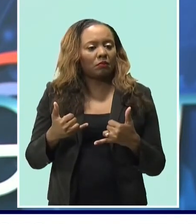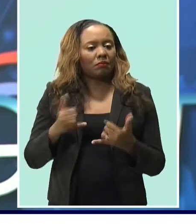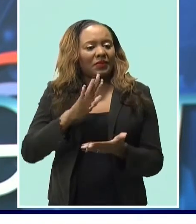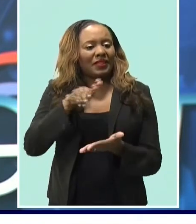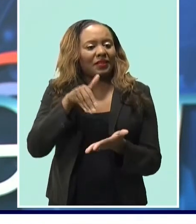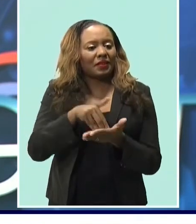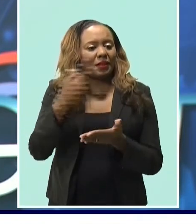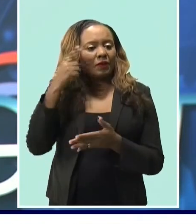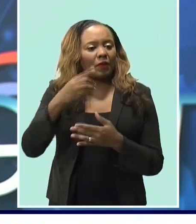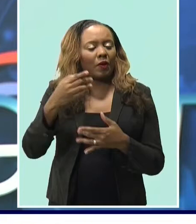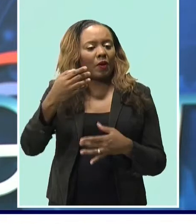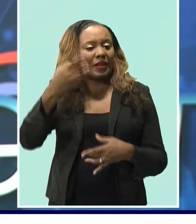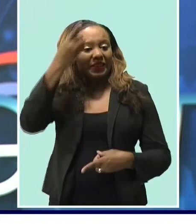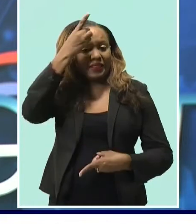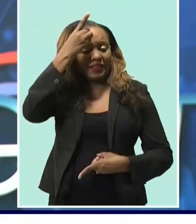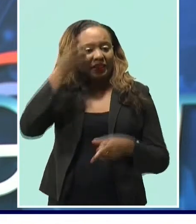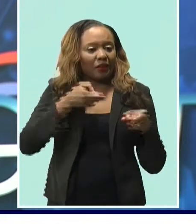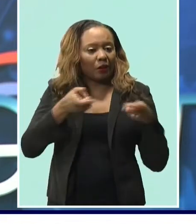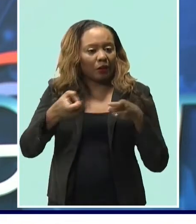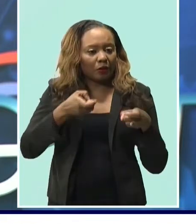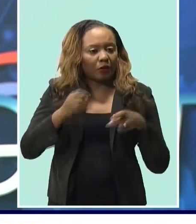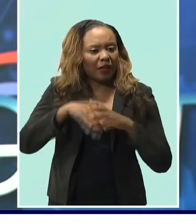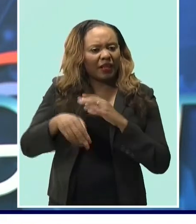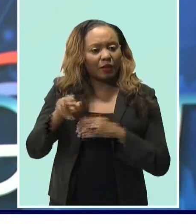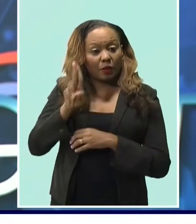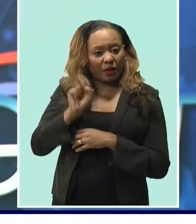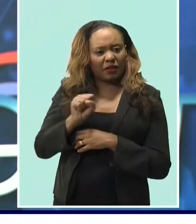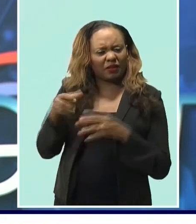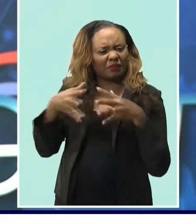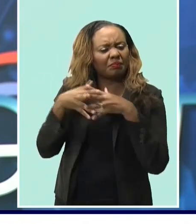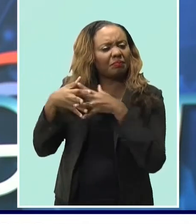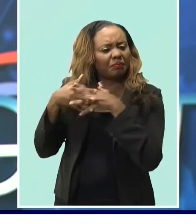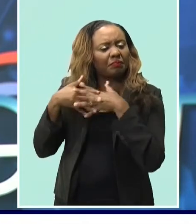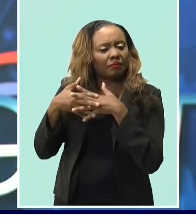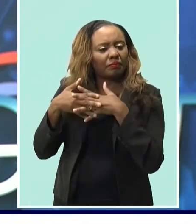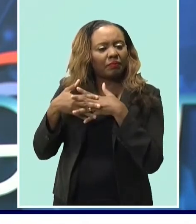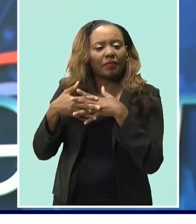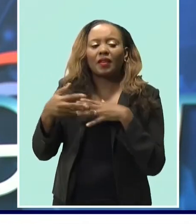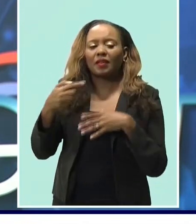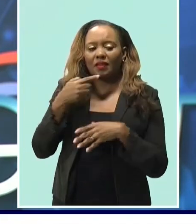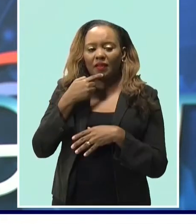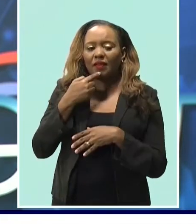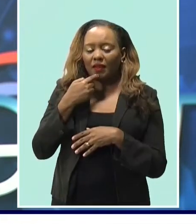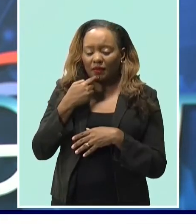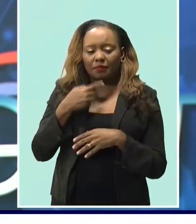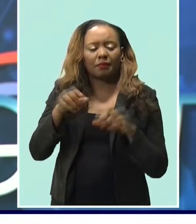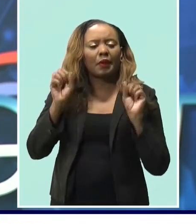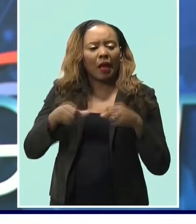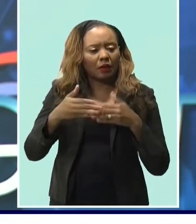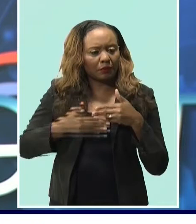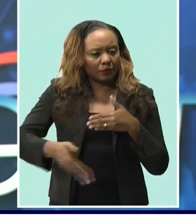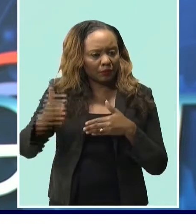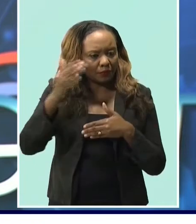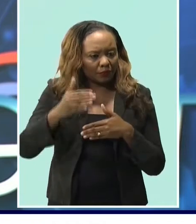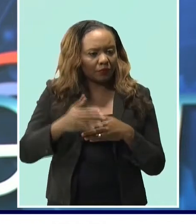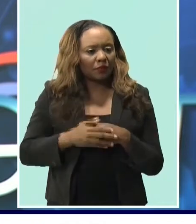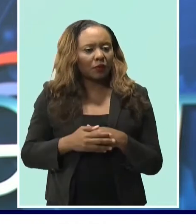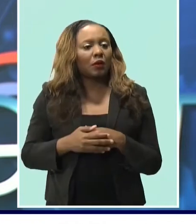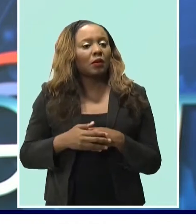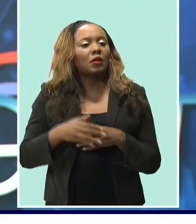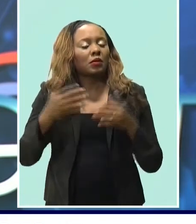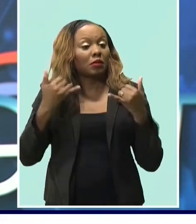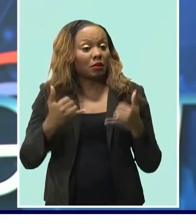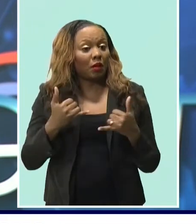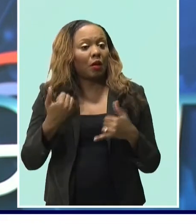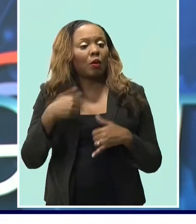However, the Center for Disease Control and Prevention in the United States has now taken a position of no objection. The ministry has followed